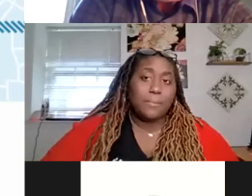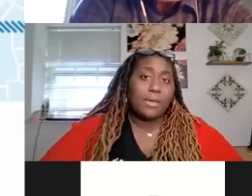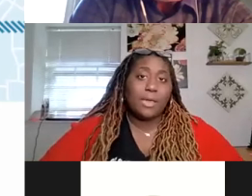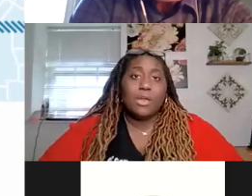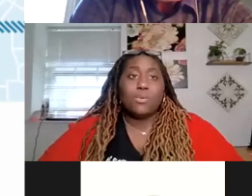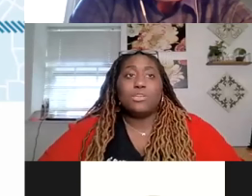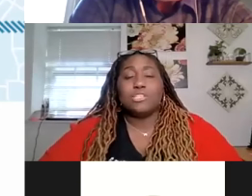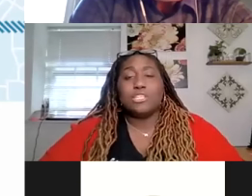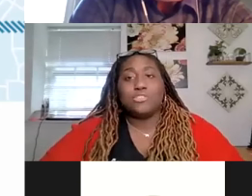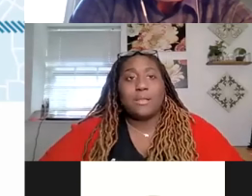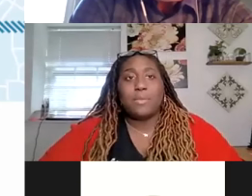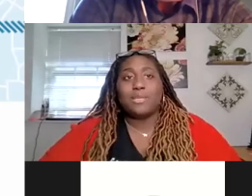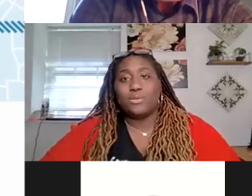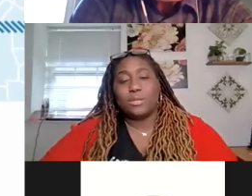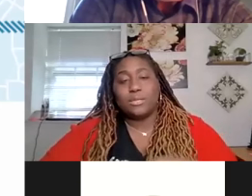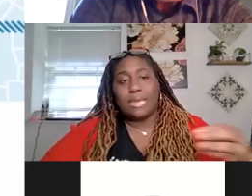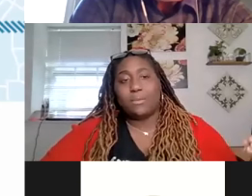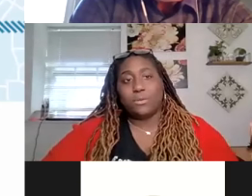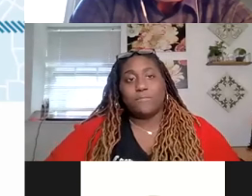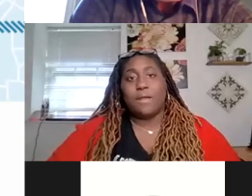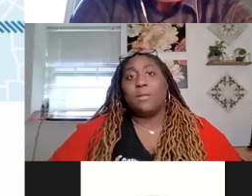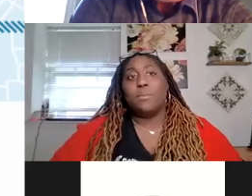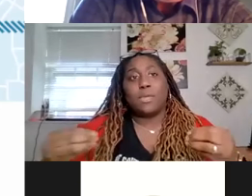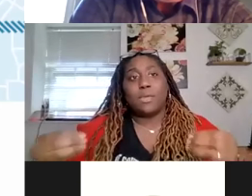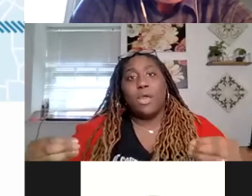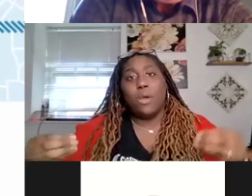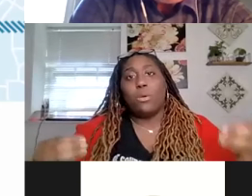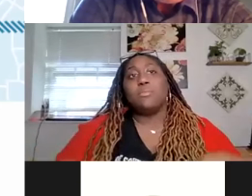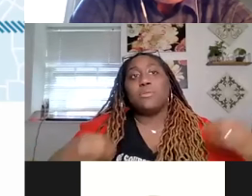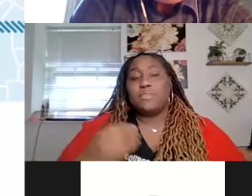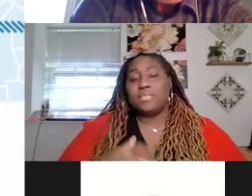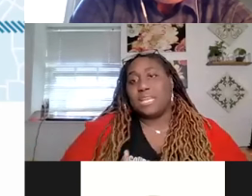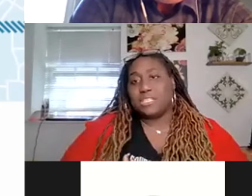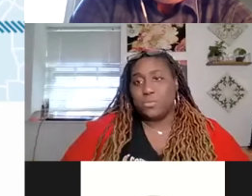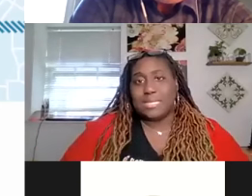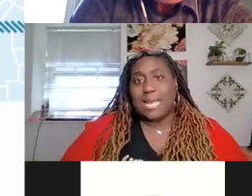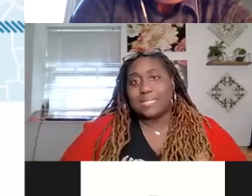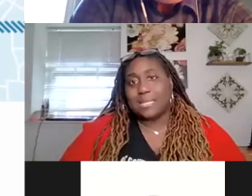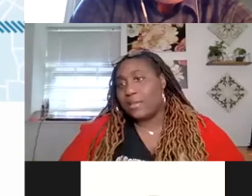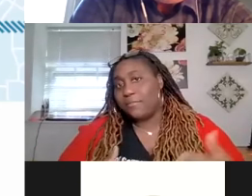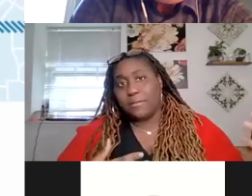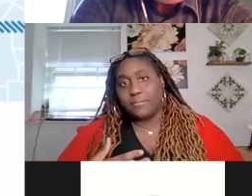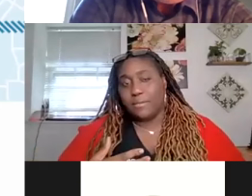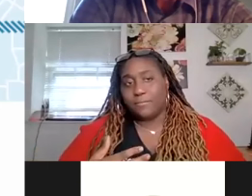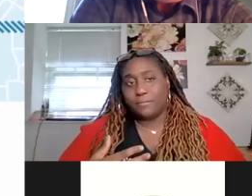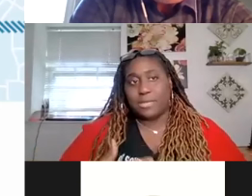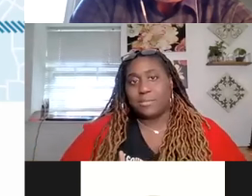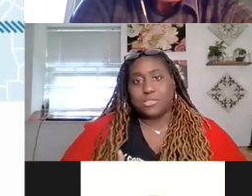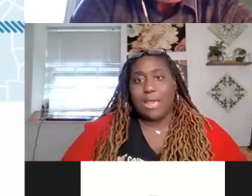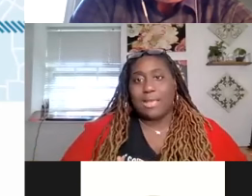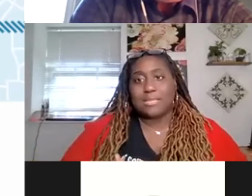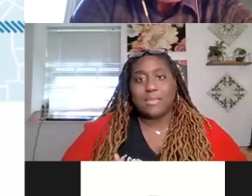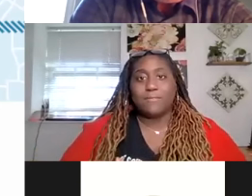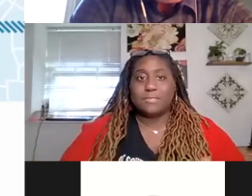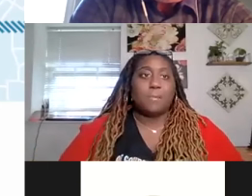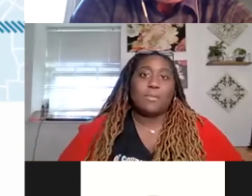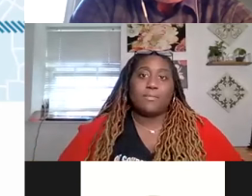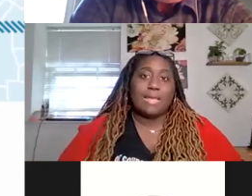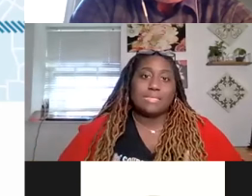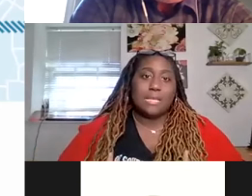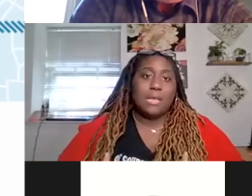previous topic. We usually try to make sure that we're following what the previous session was asking. If customers are asking